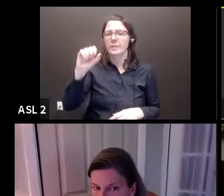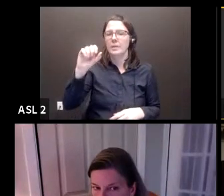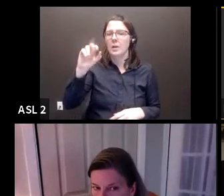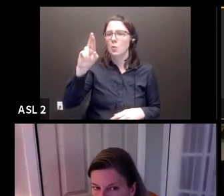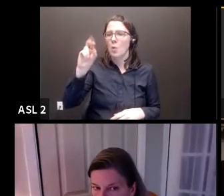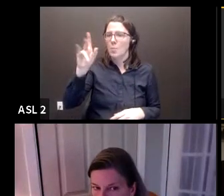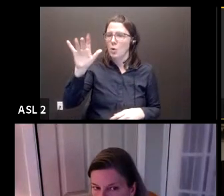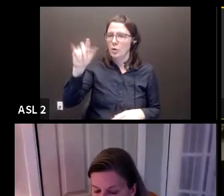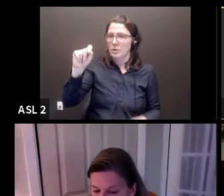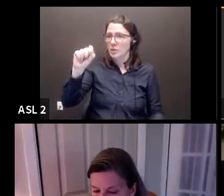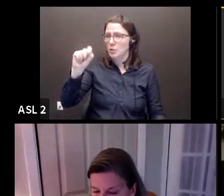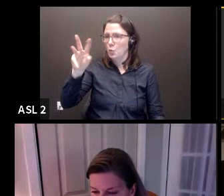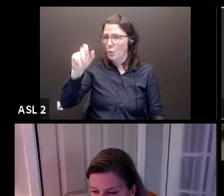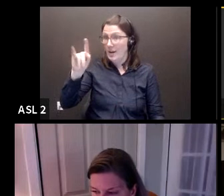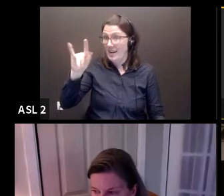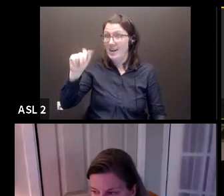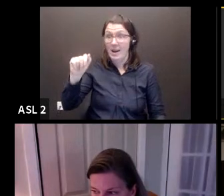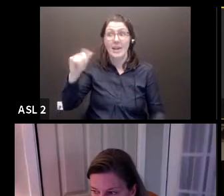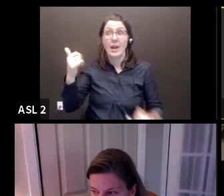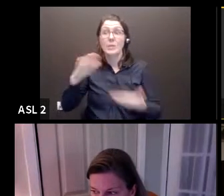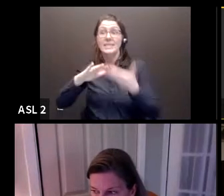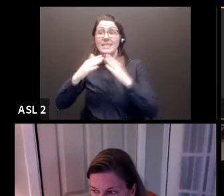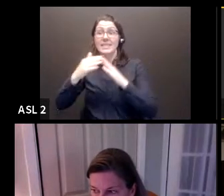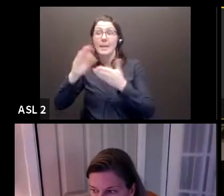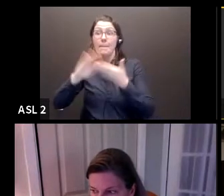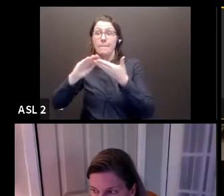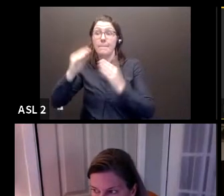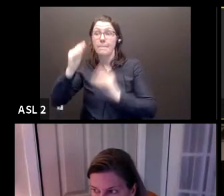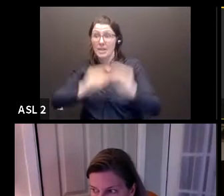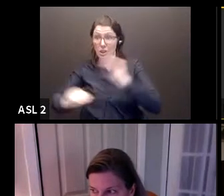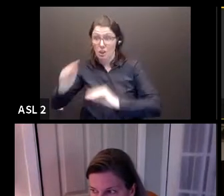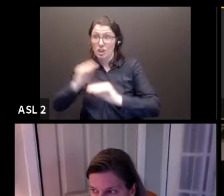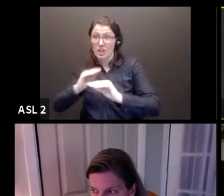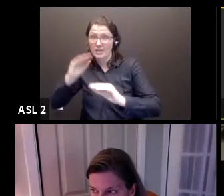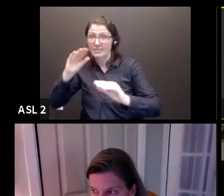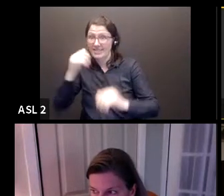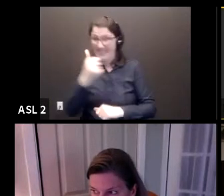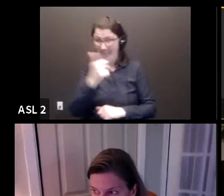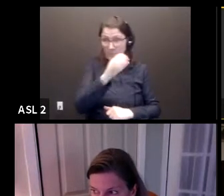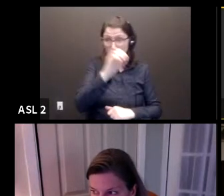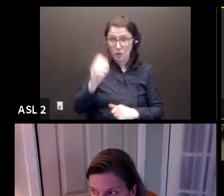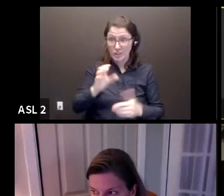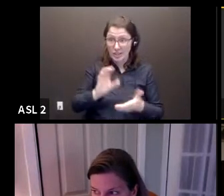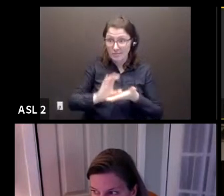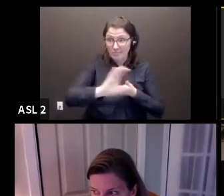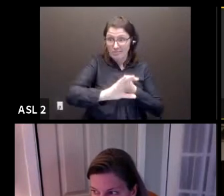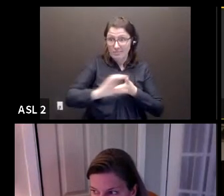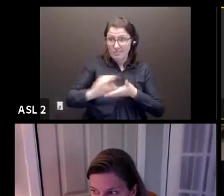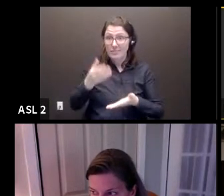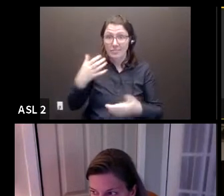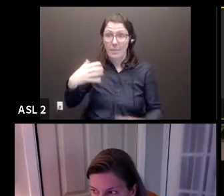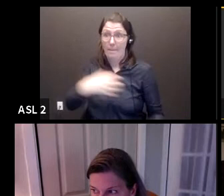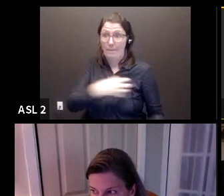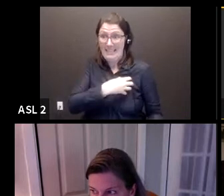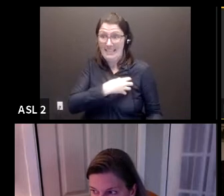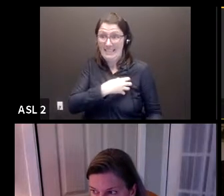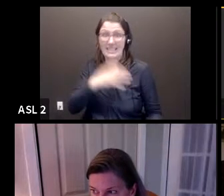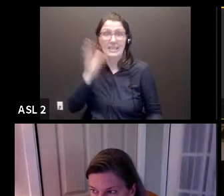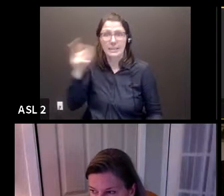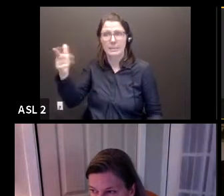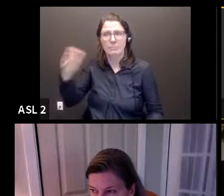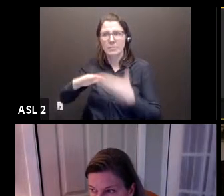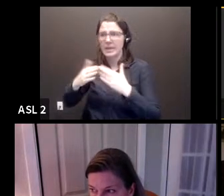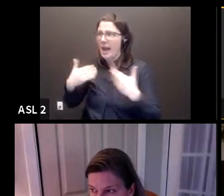10 of the city budget so there seems to be a lot more money within the city itself and uh and i've heard